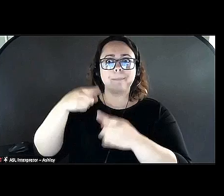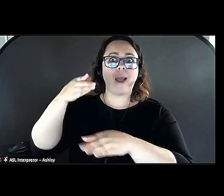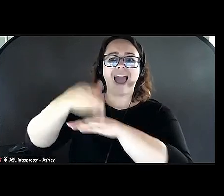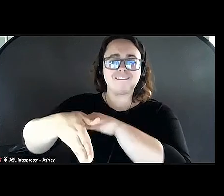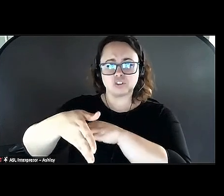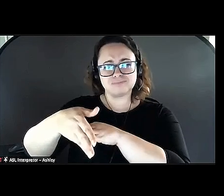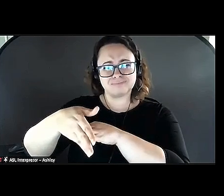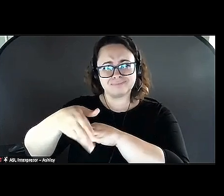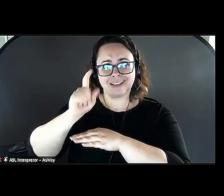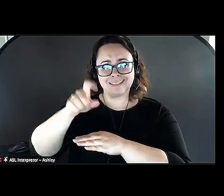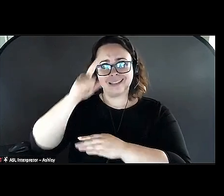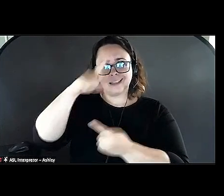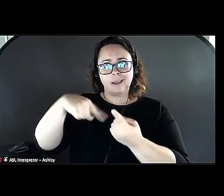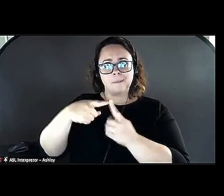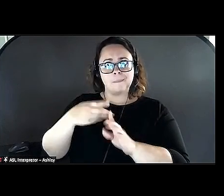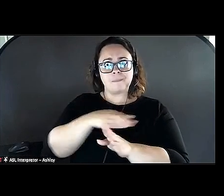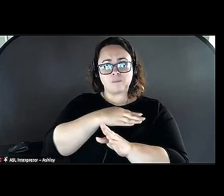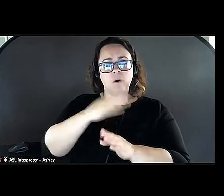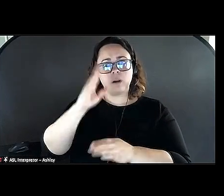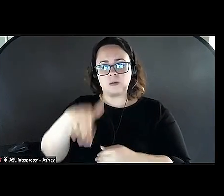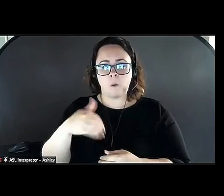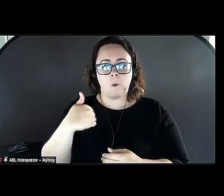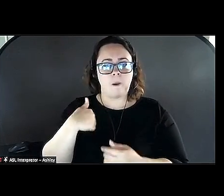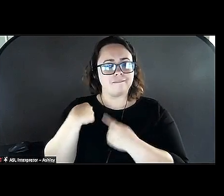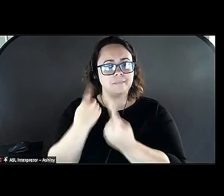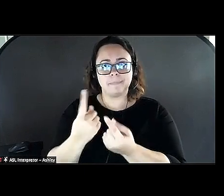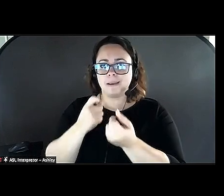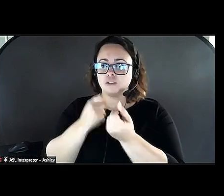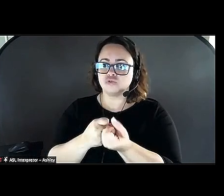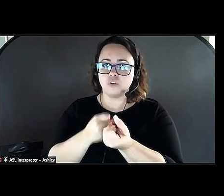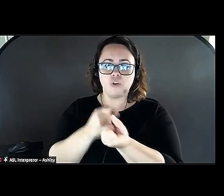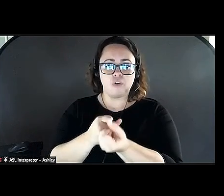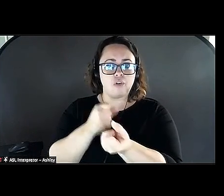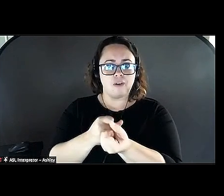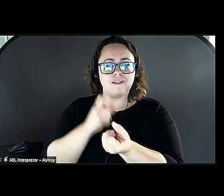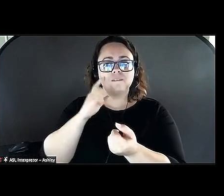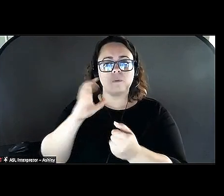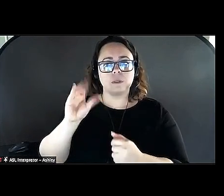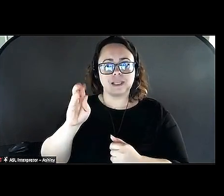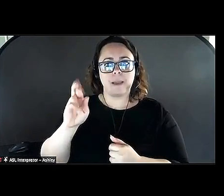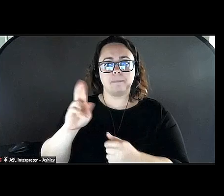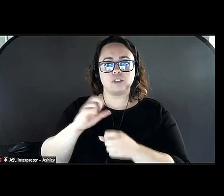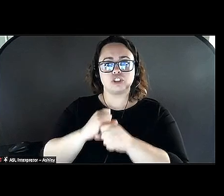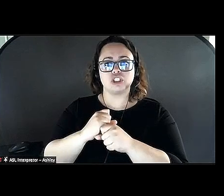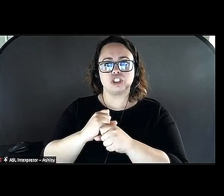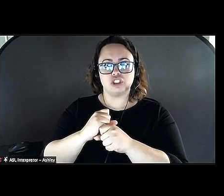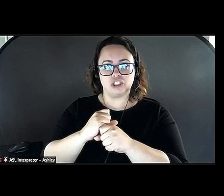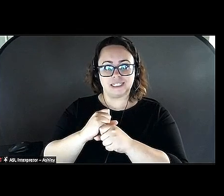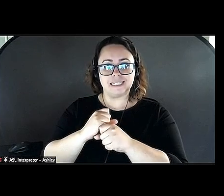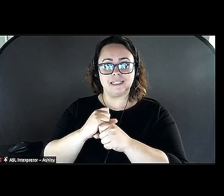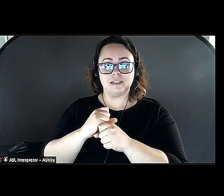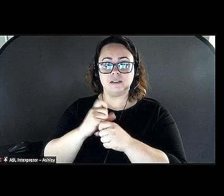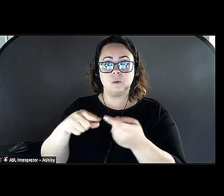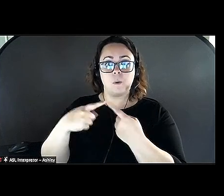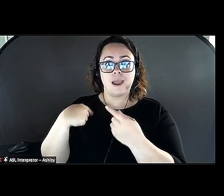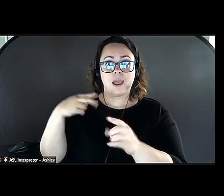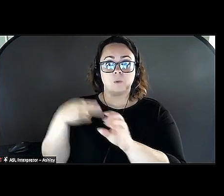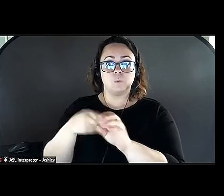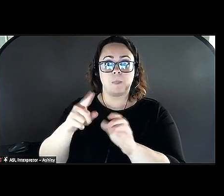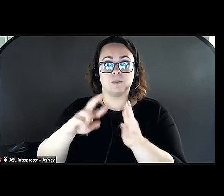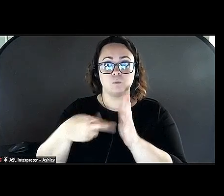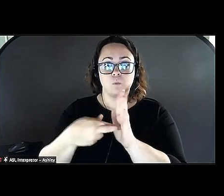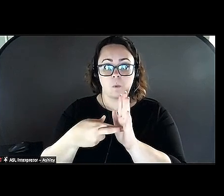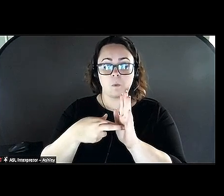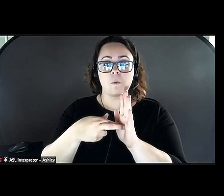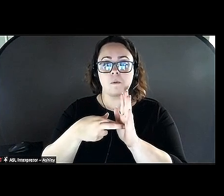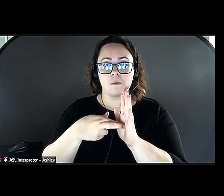all know that I have been a strong advocate for cybersecurity ever since that I have joined this role. And